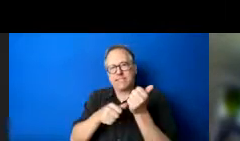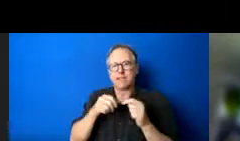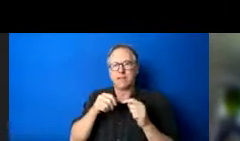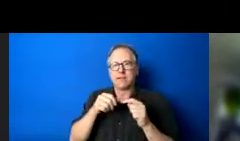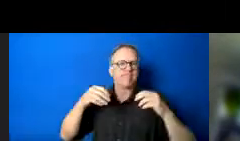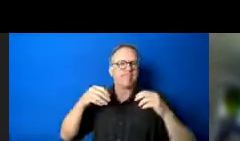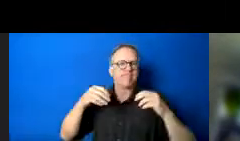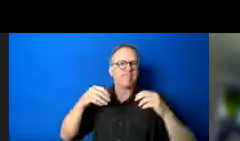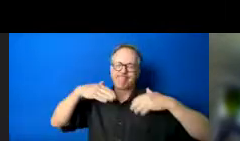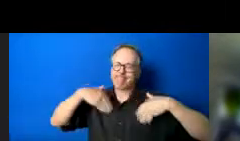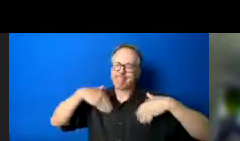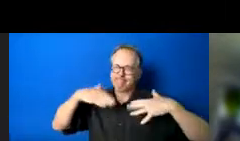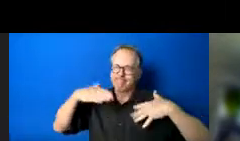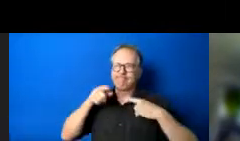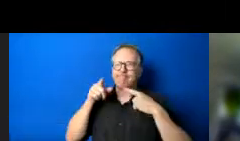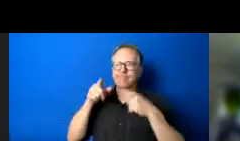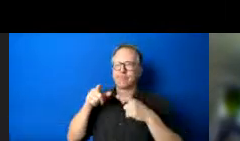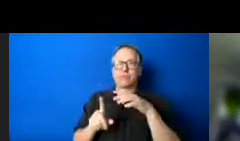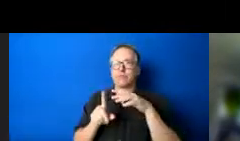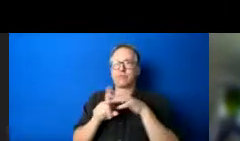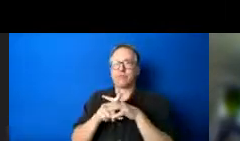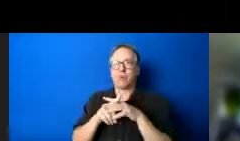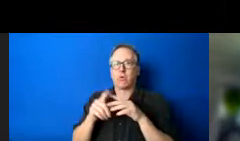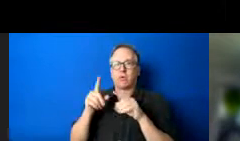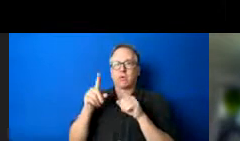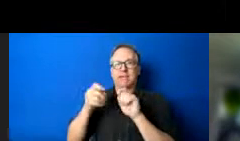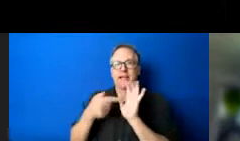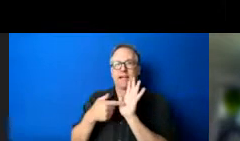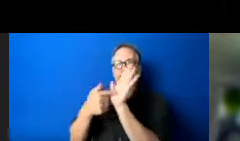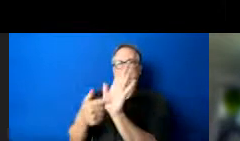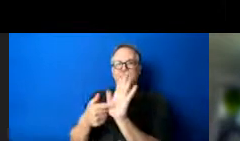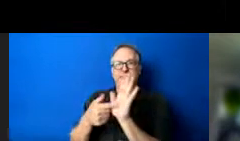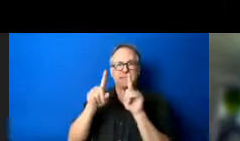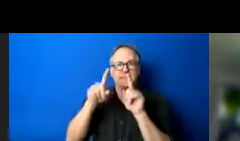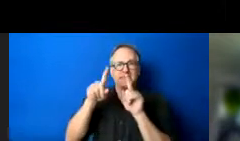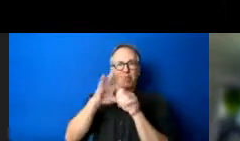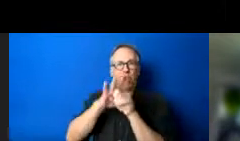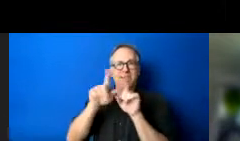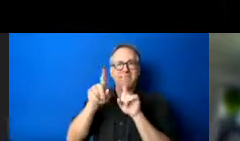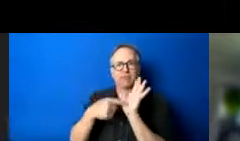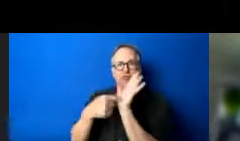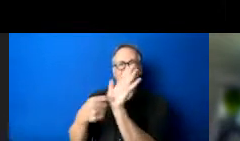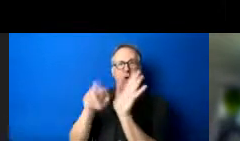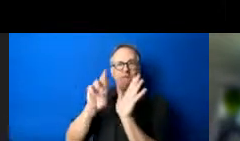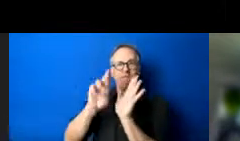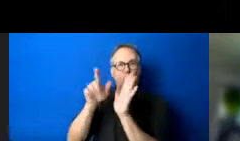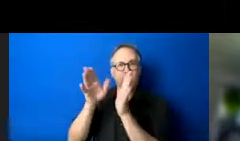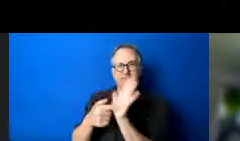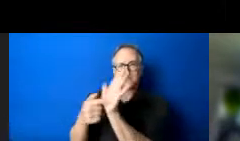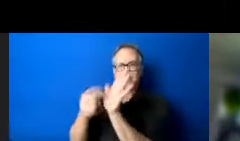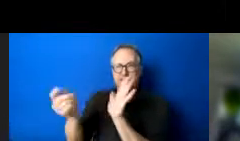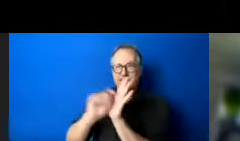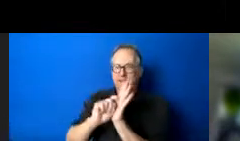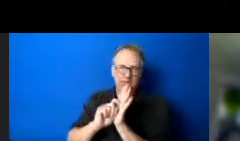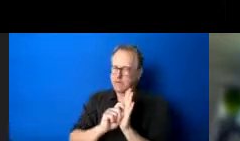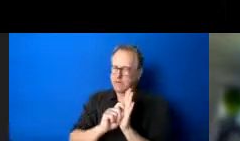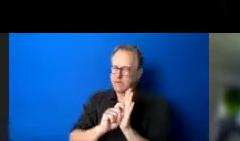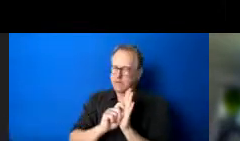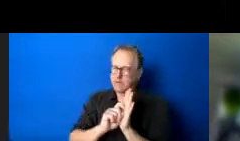where you can just show your test to a pharmacist and they can write it. It has to be done by a